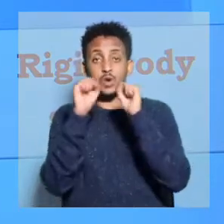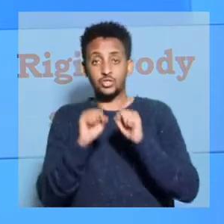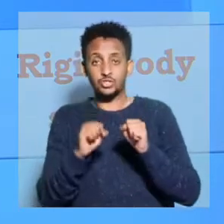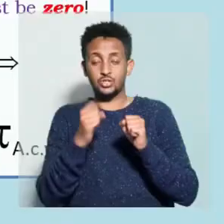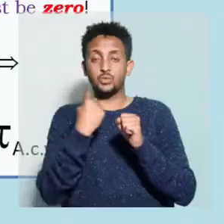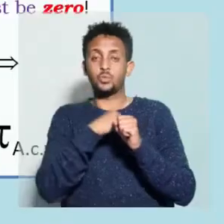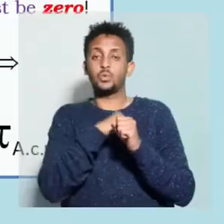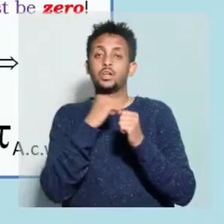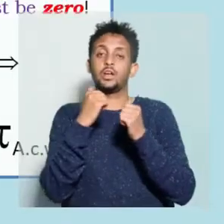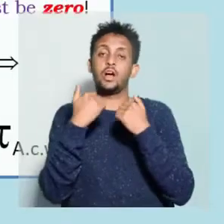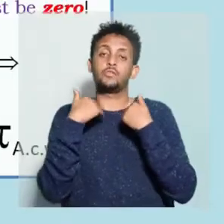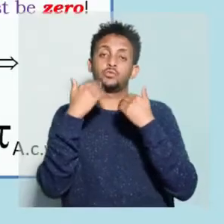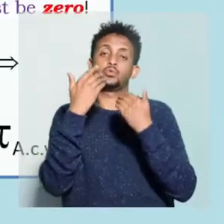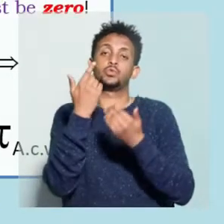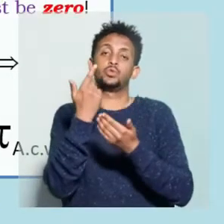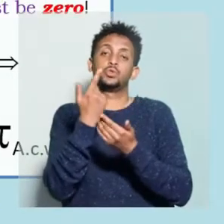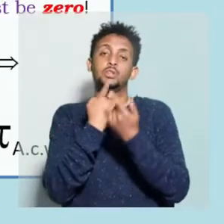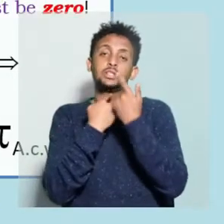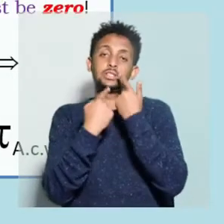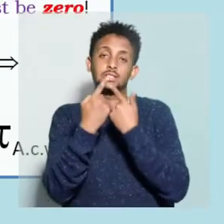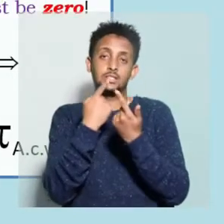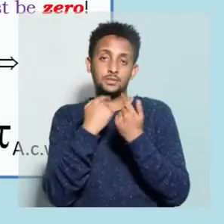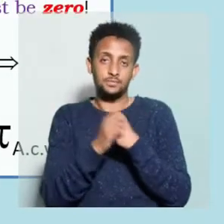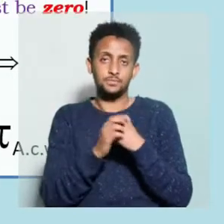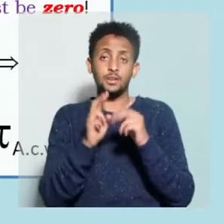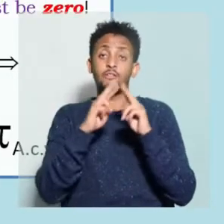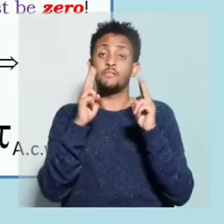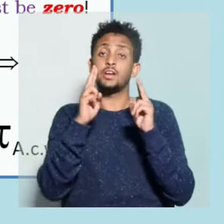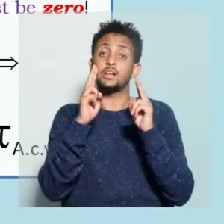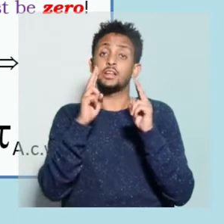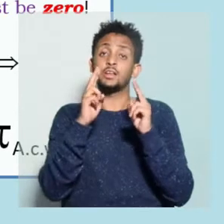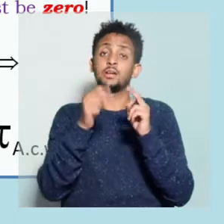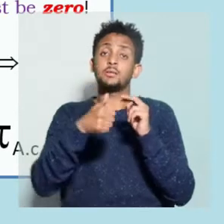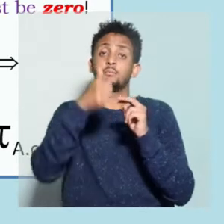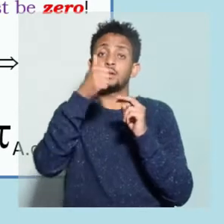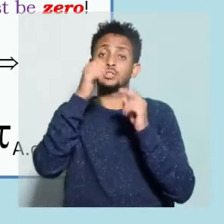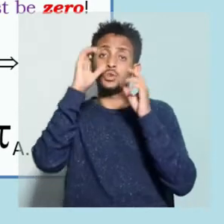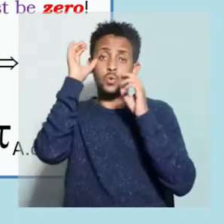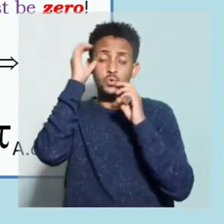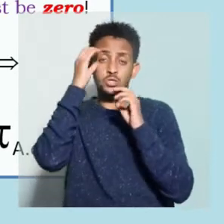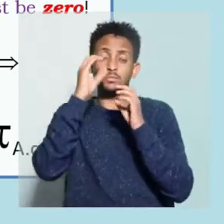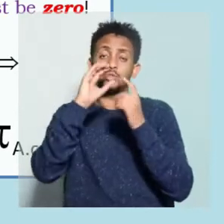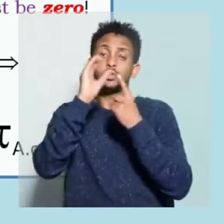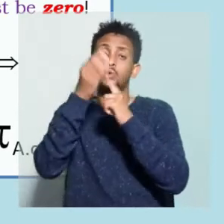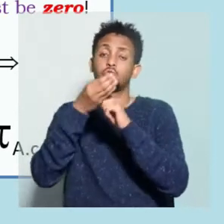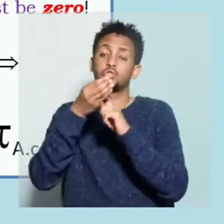going to deal. And the very basic concept here is the